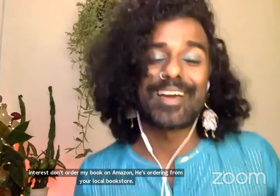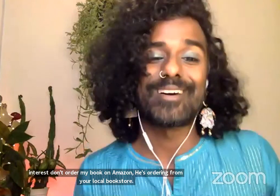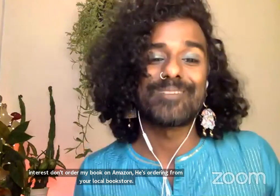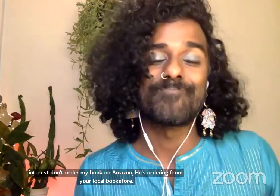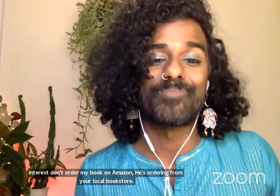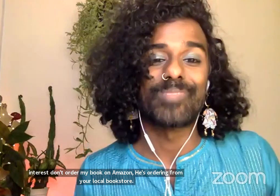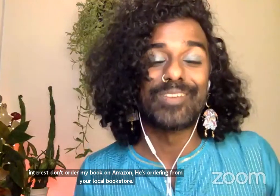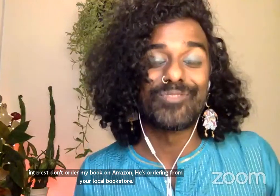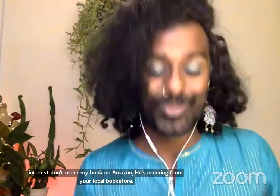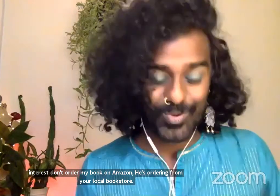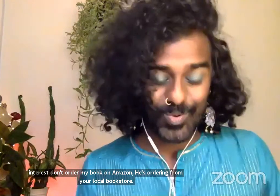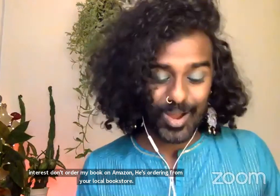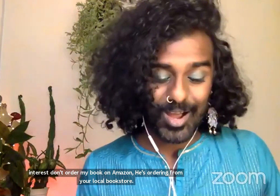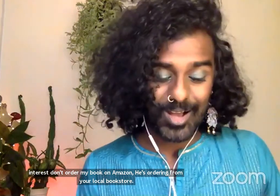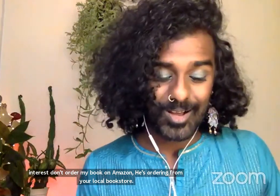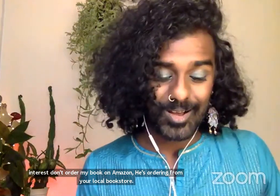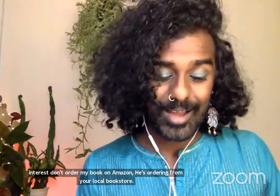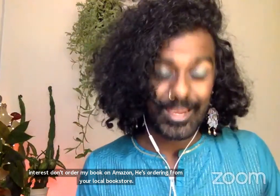say,